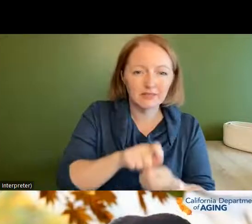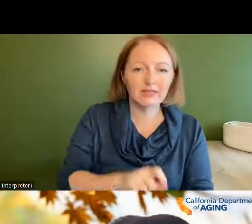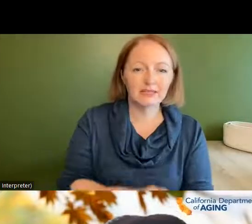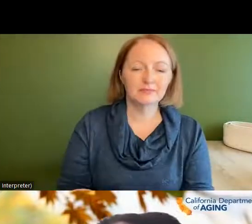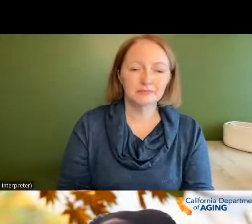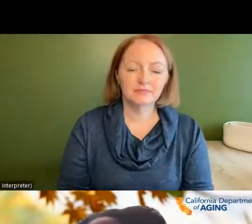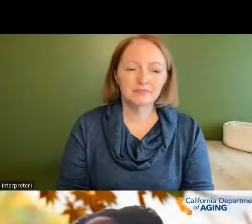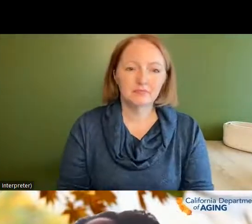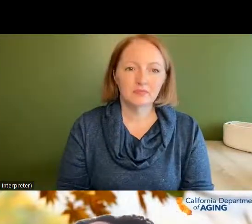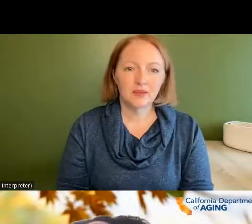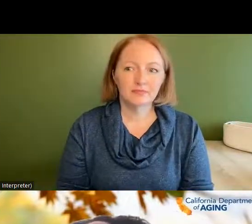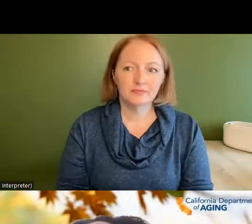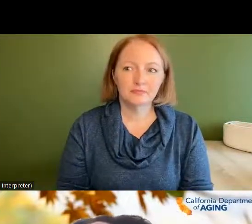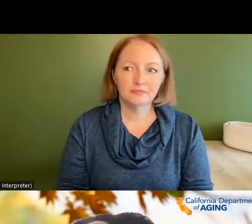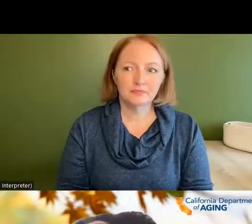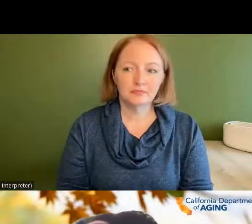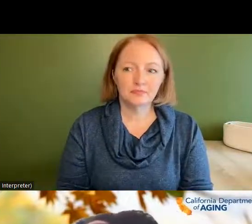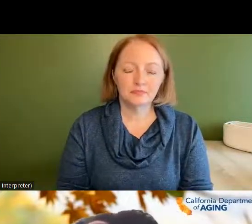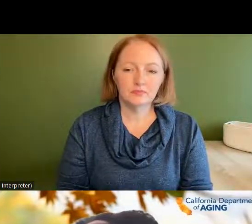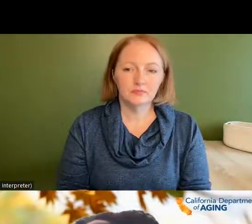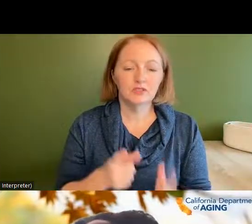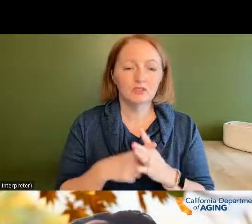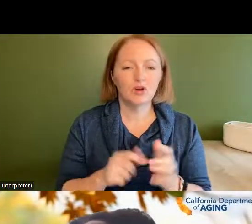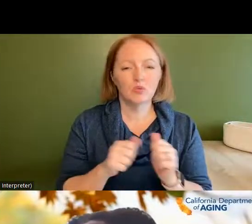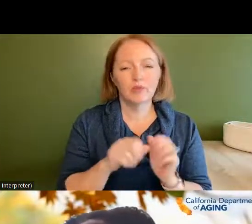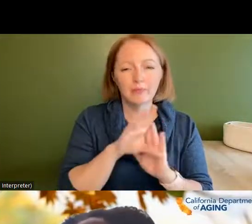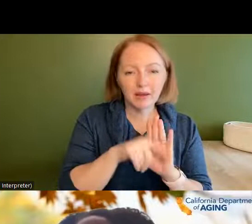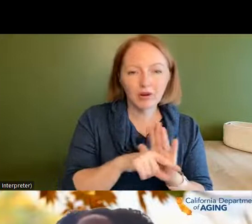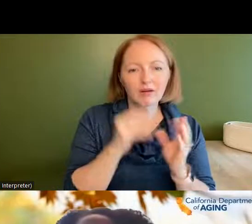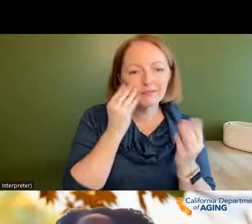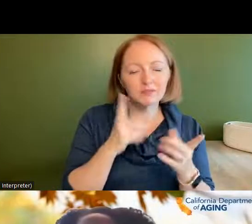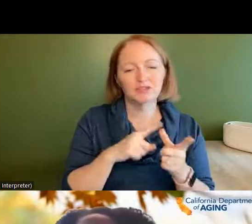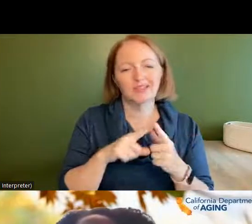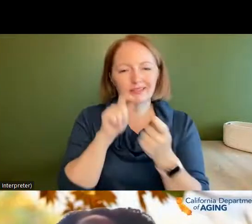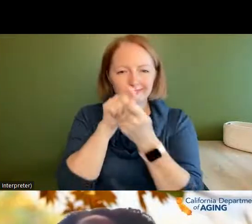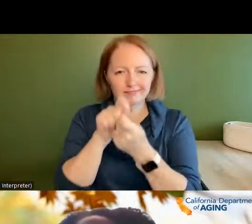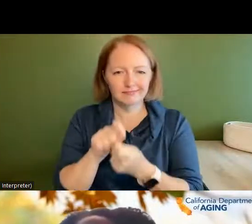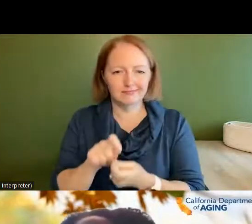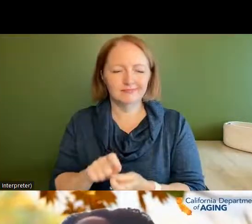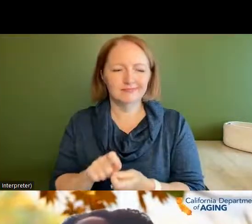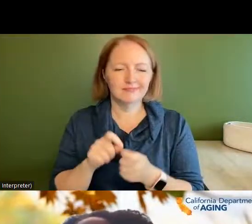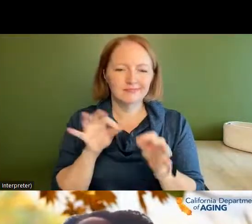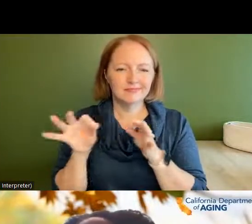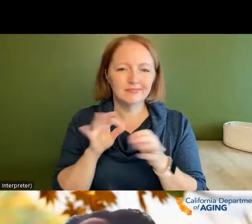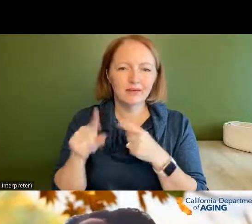particular. And I'm going to start with some background, and then we'll get into the specifics of the